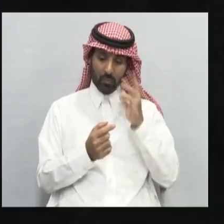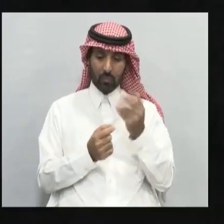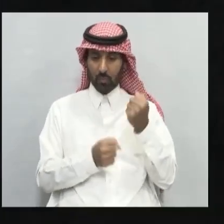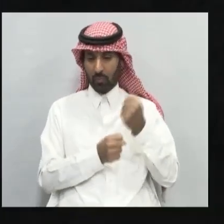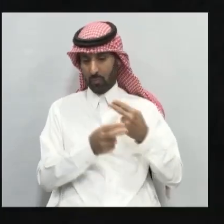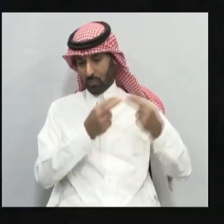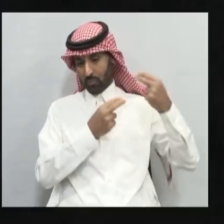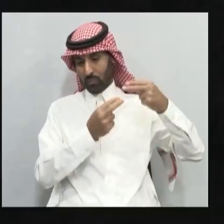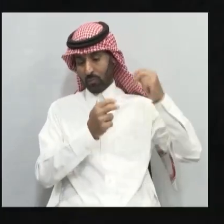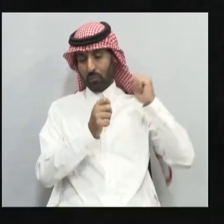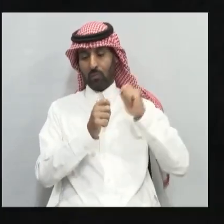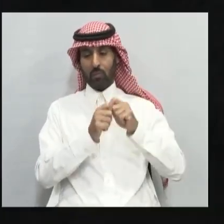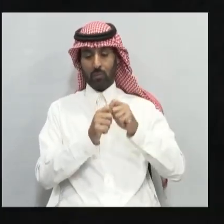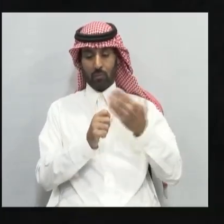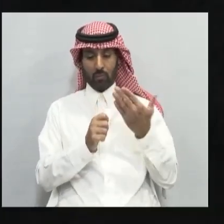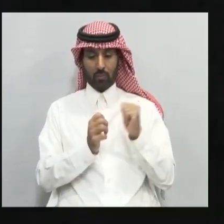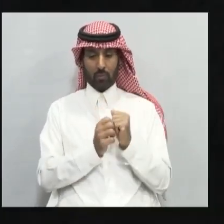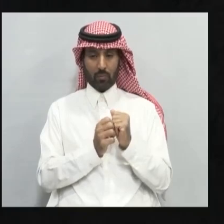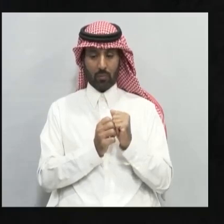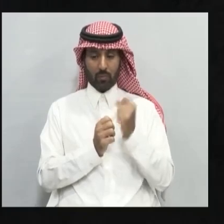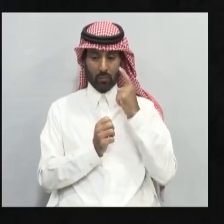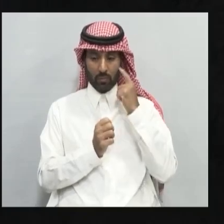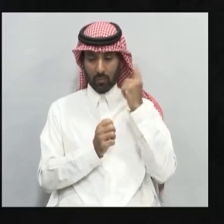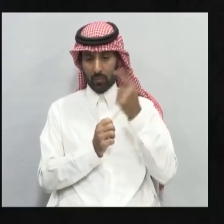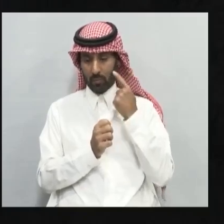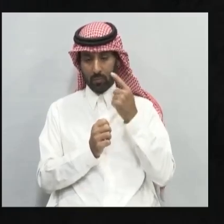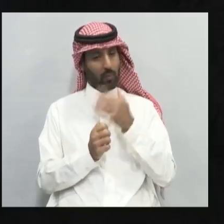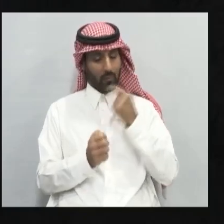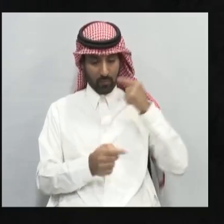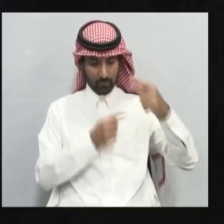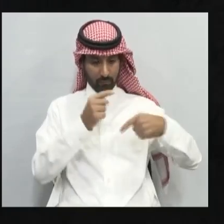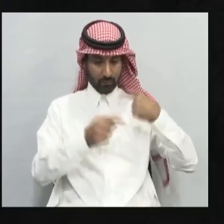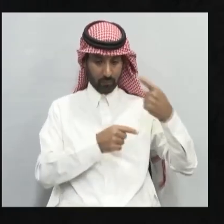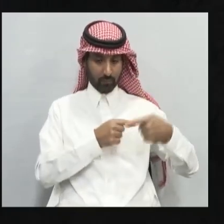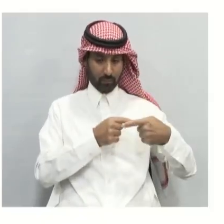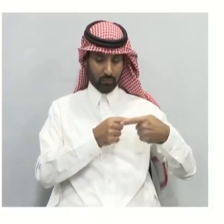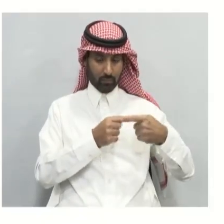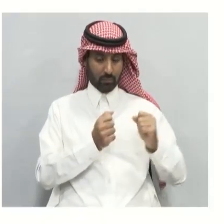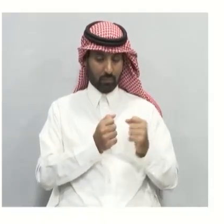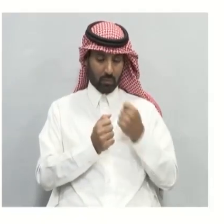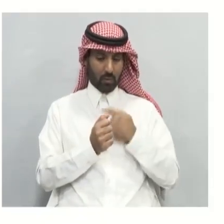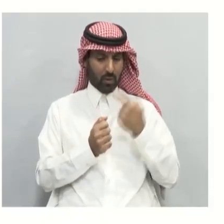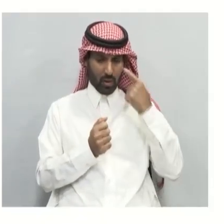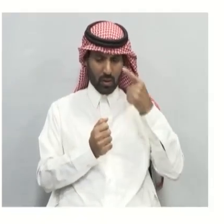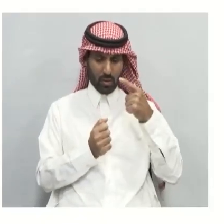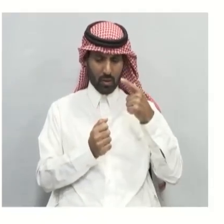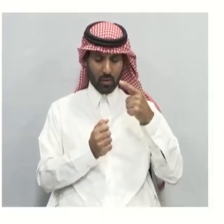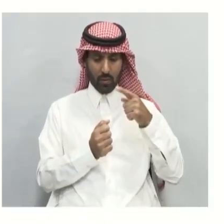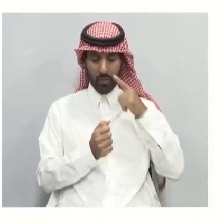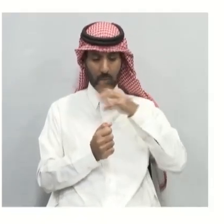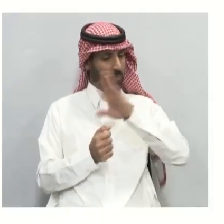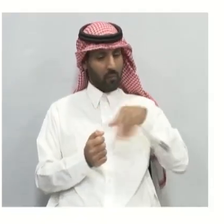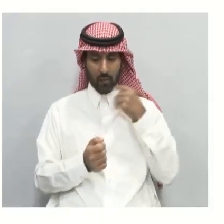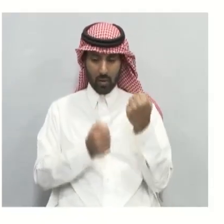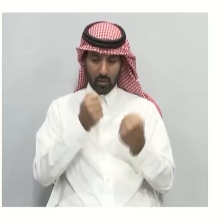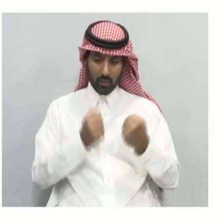oldest inventions. What do you think about the wheel if we don't have the wheel? For me, I think that we will